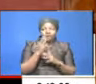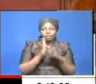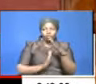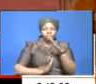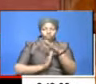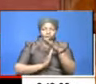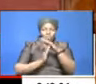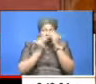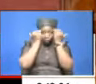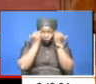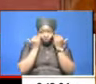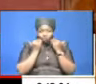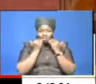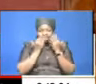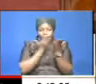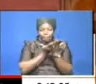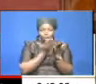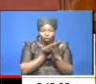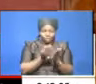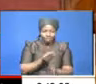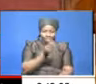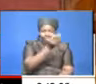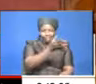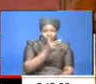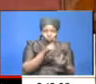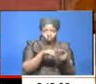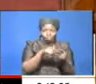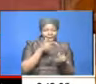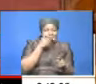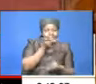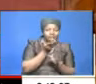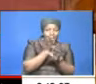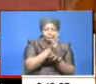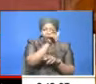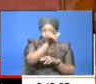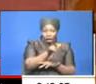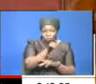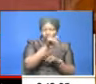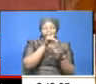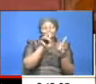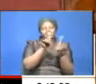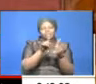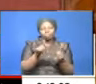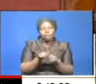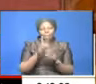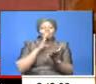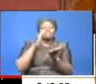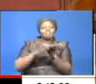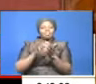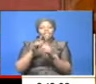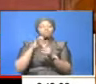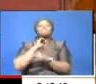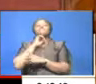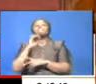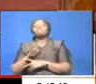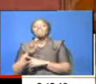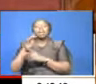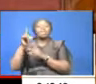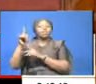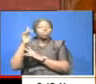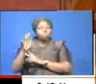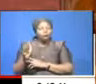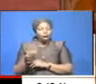was presented to the respondent in form of a letter from the complainant's advocate, counsel for the